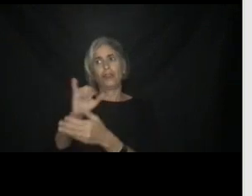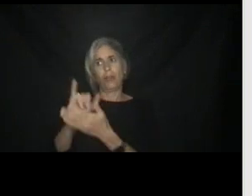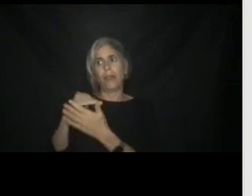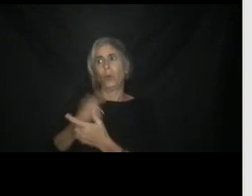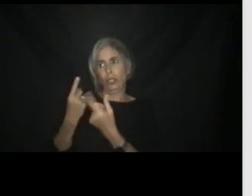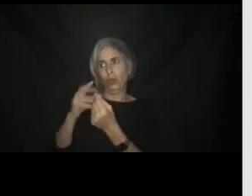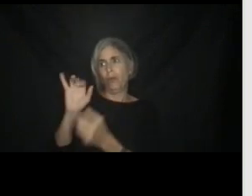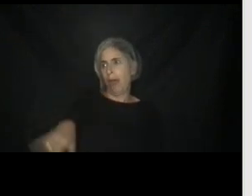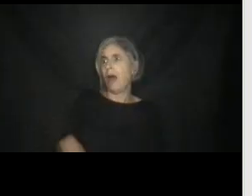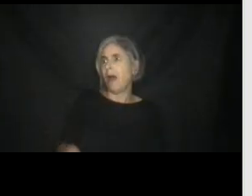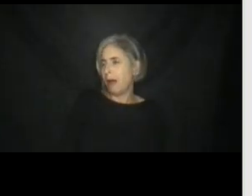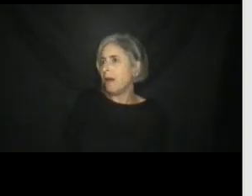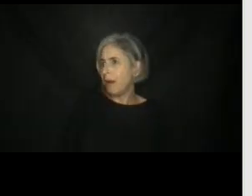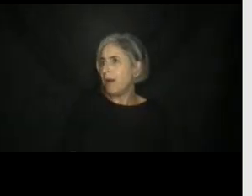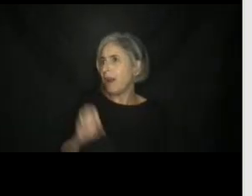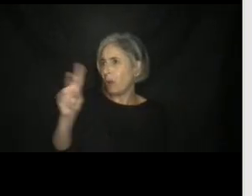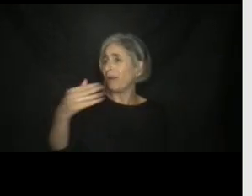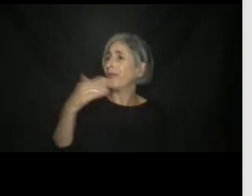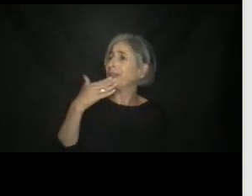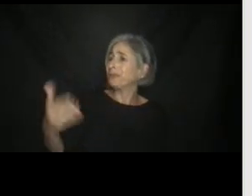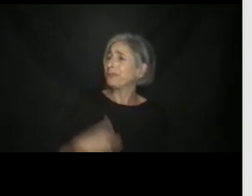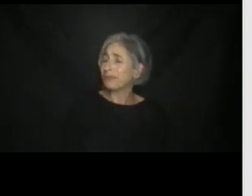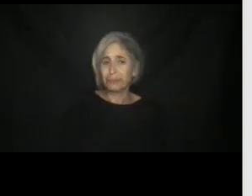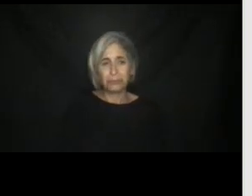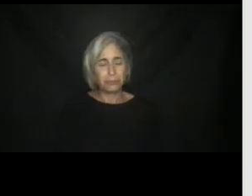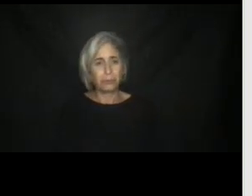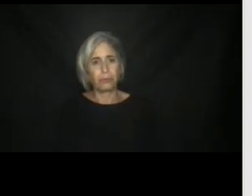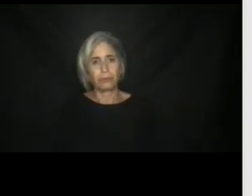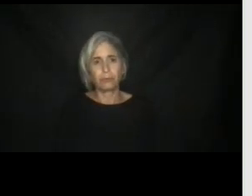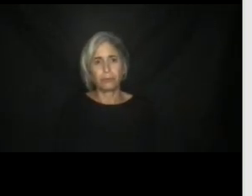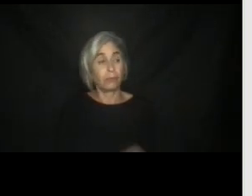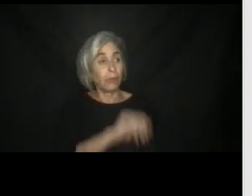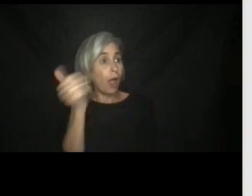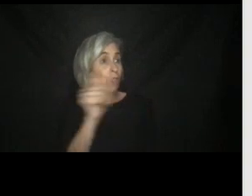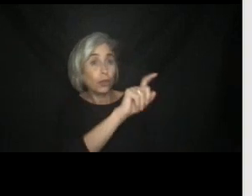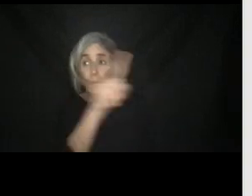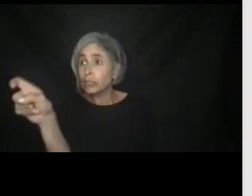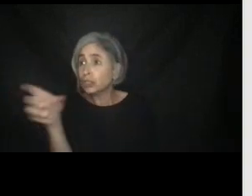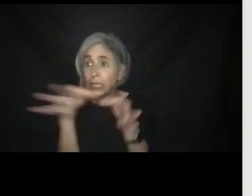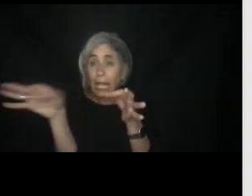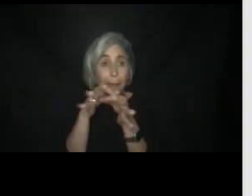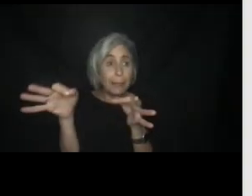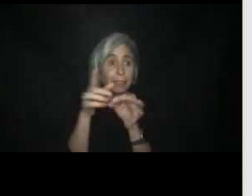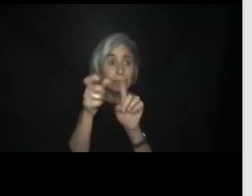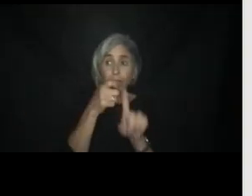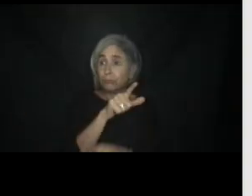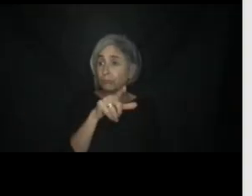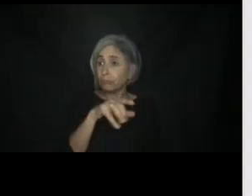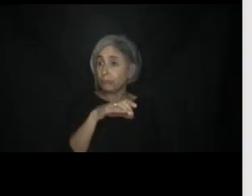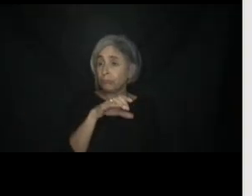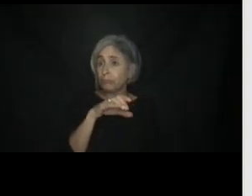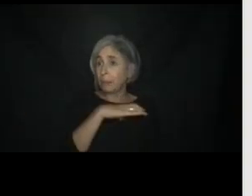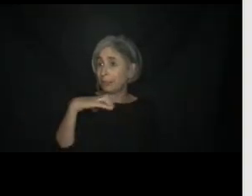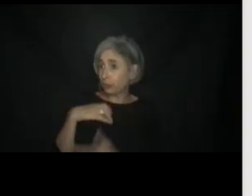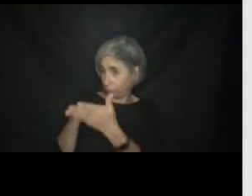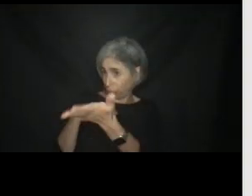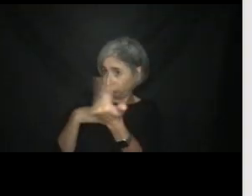that. Okay, thank you. Any other questions or comments? Go